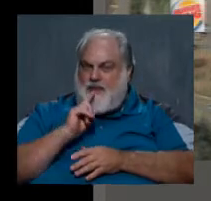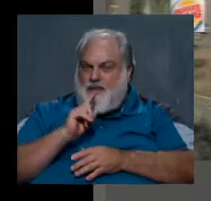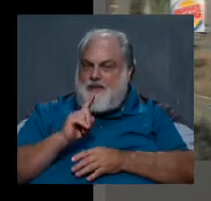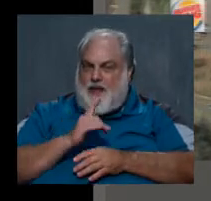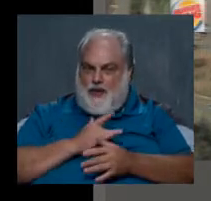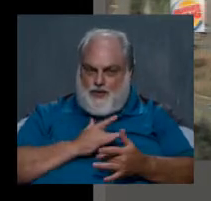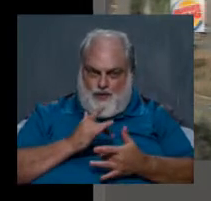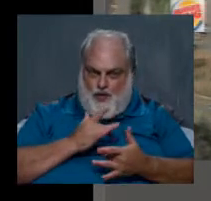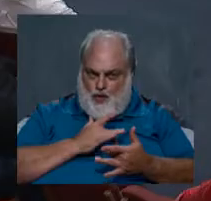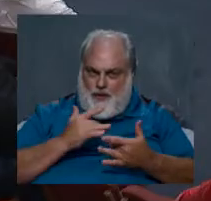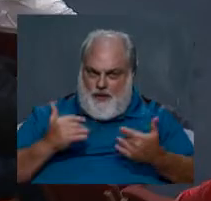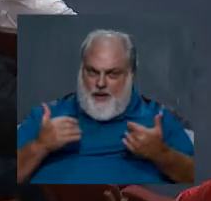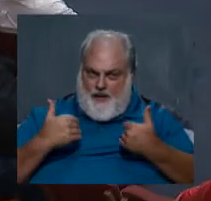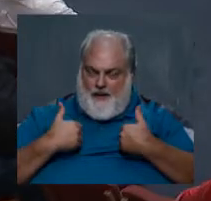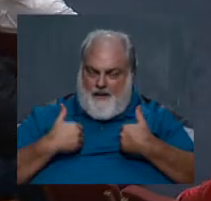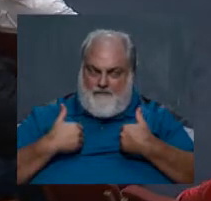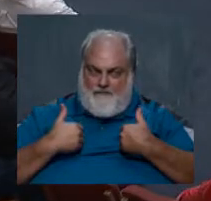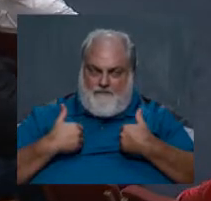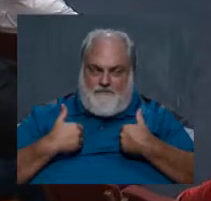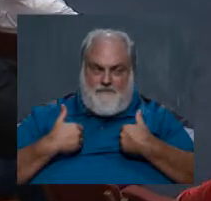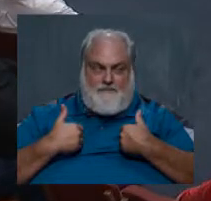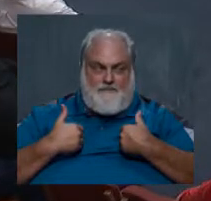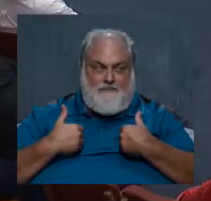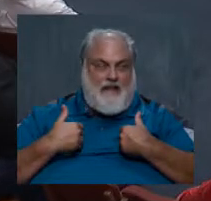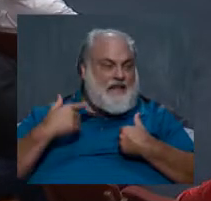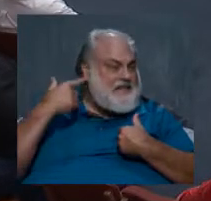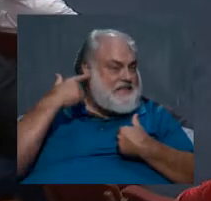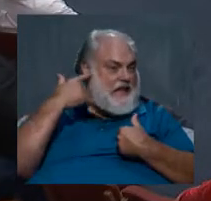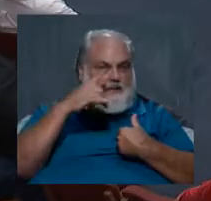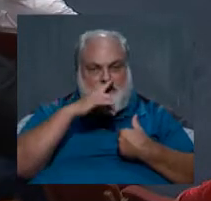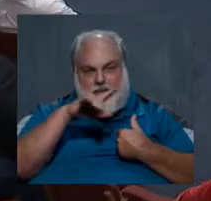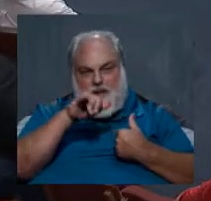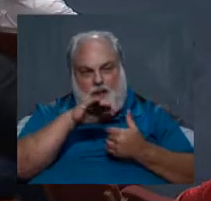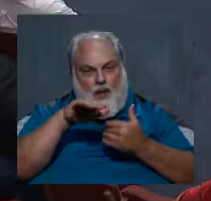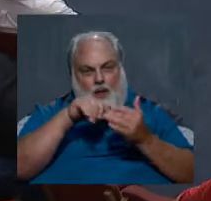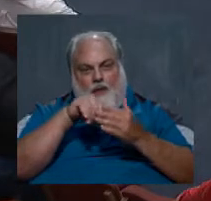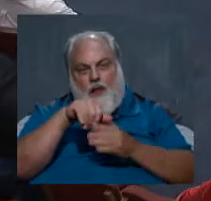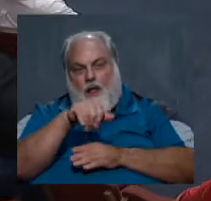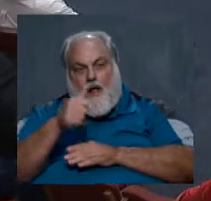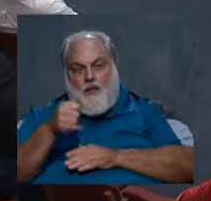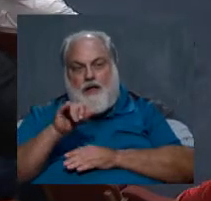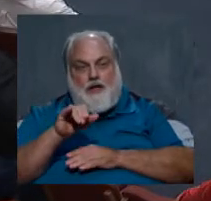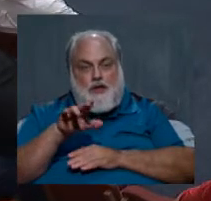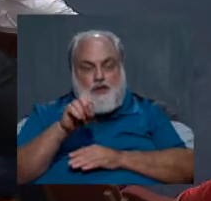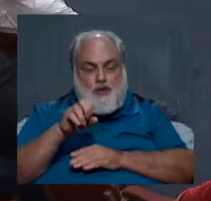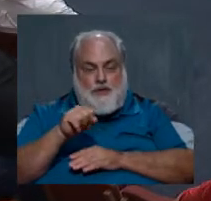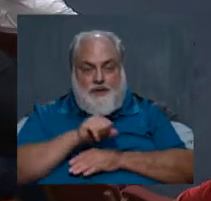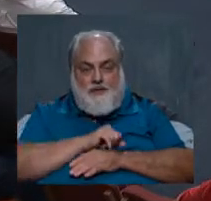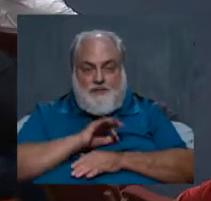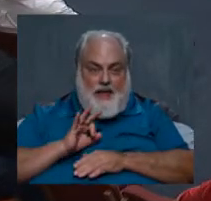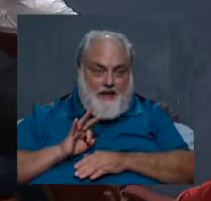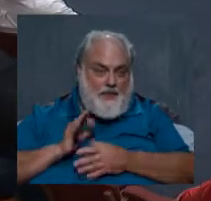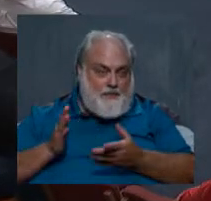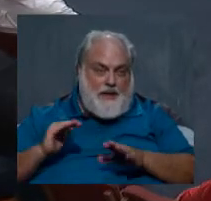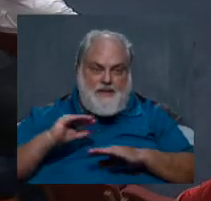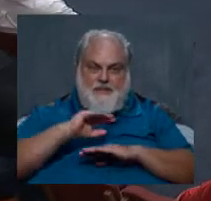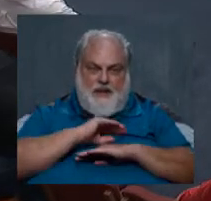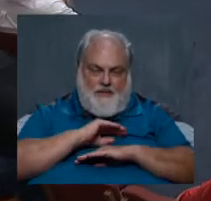the amount of traffic that's going to be in that area. It sounds like all of the other issues from staff have been met.